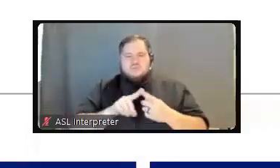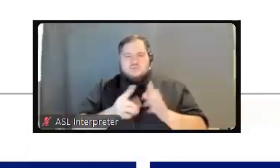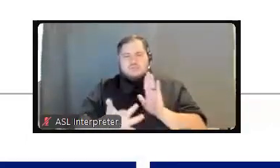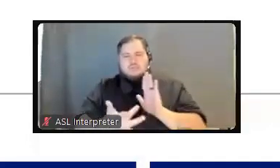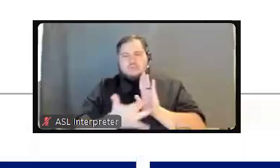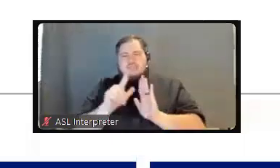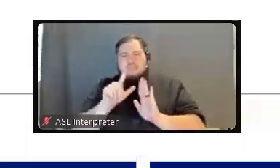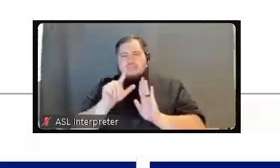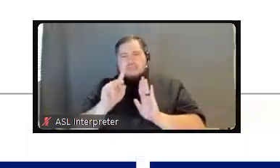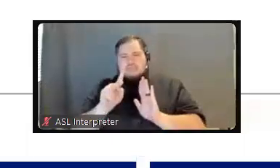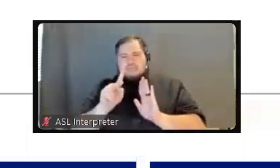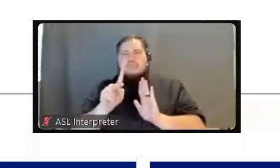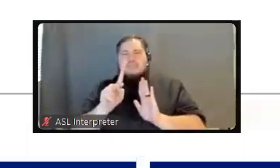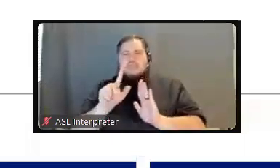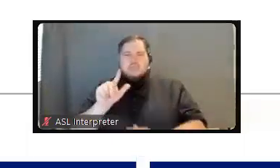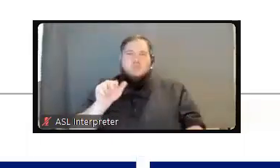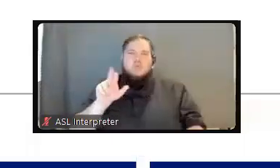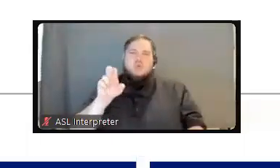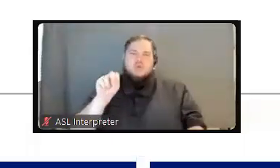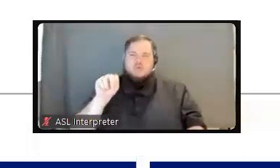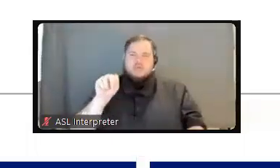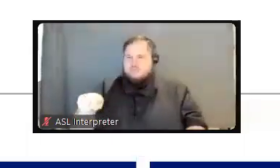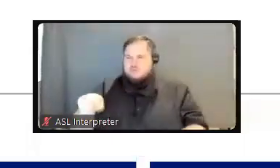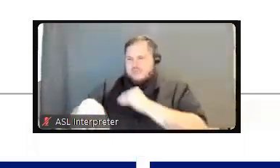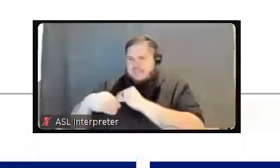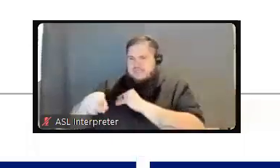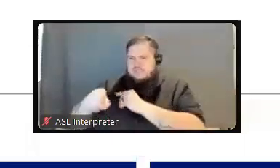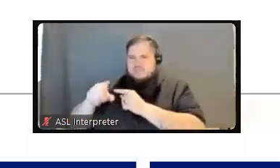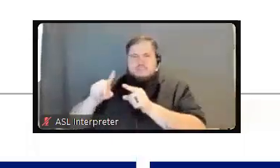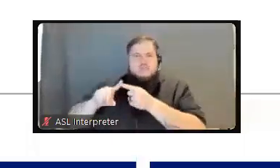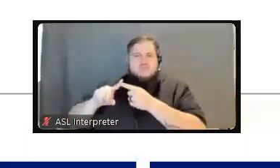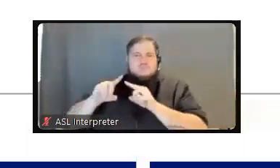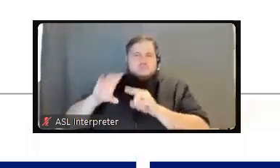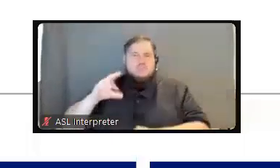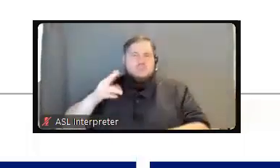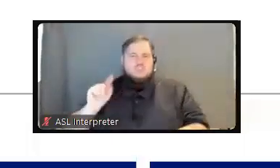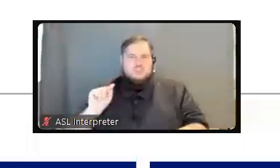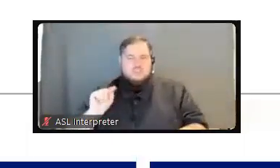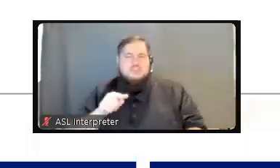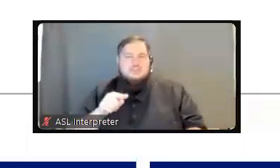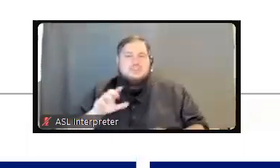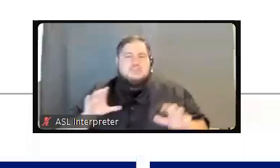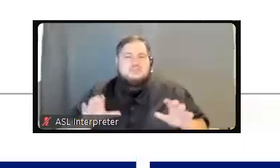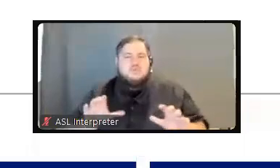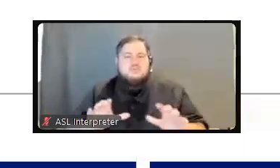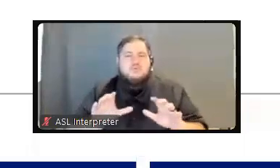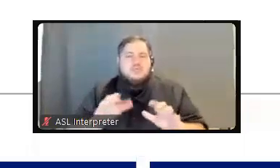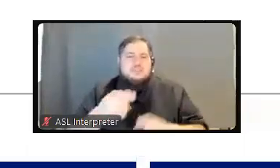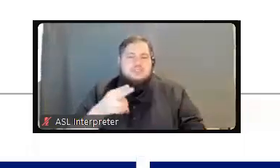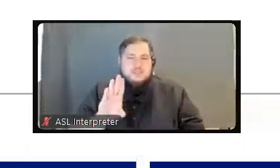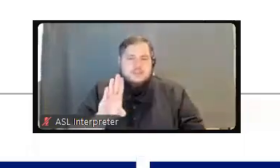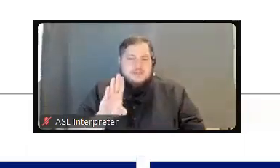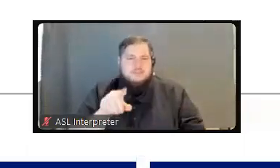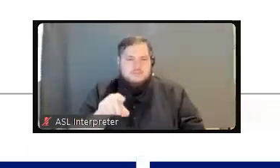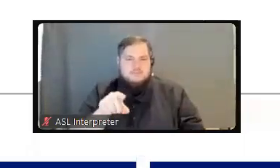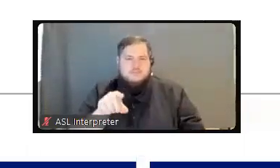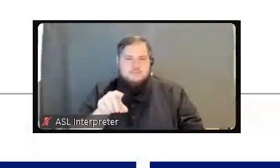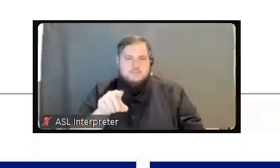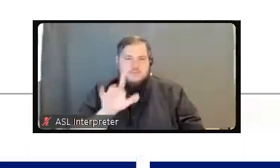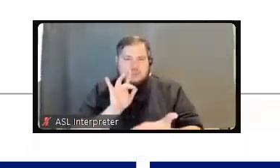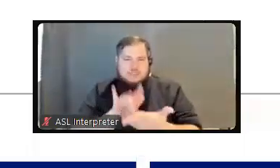colleague, just dropped into the chat. This is Performance Hub. This is what the front page looks like. If you click